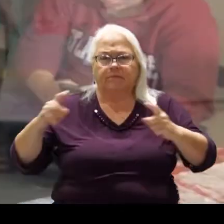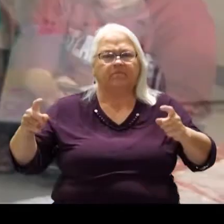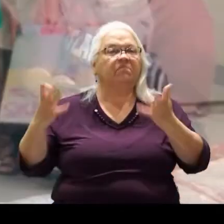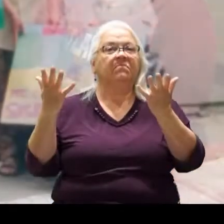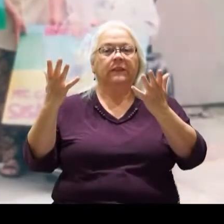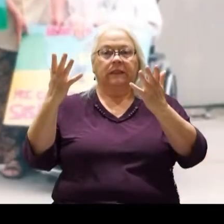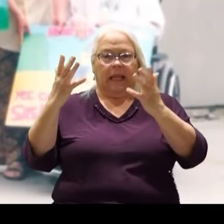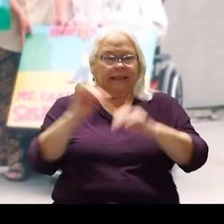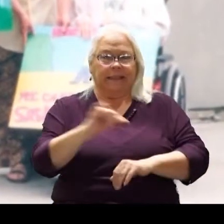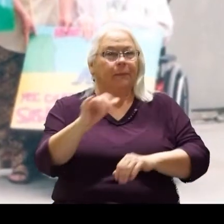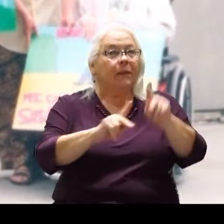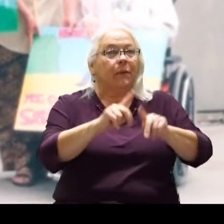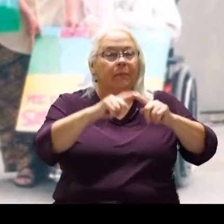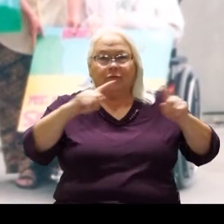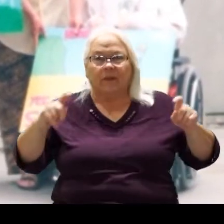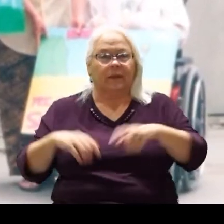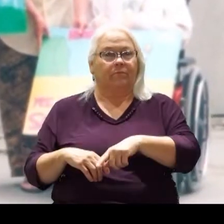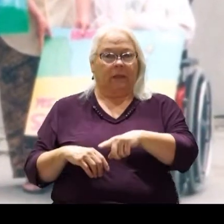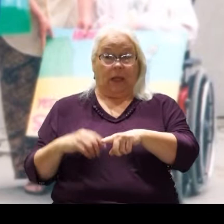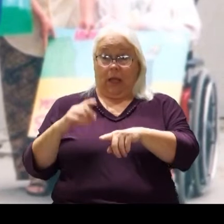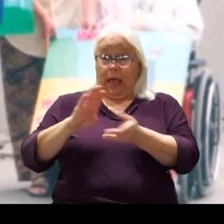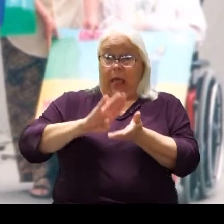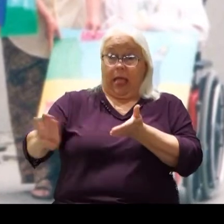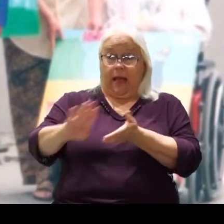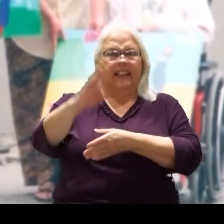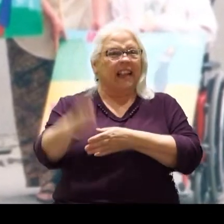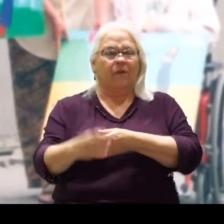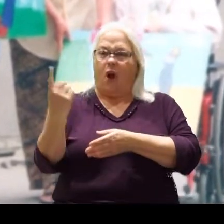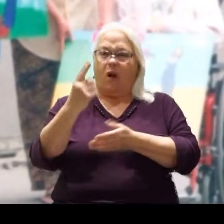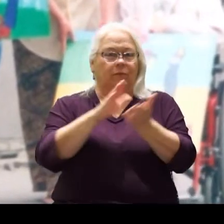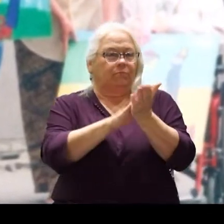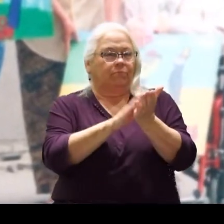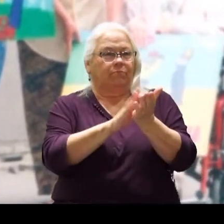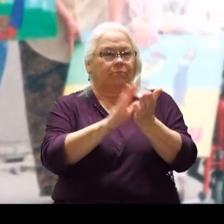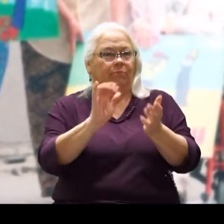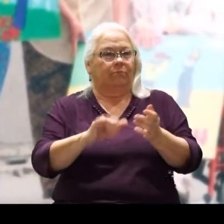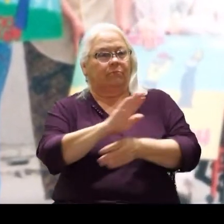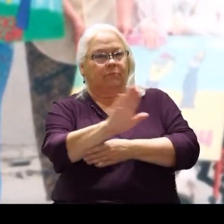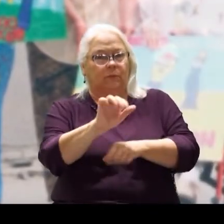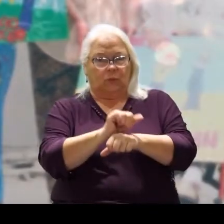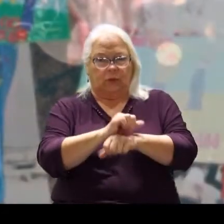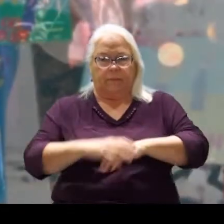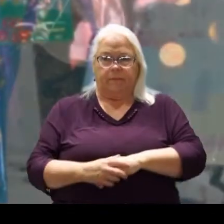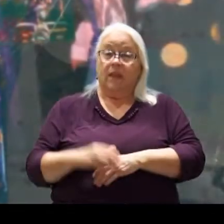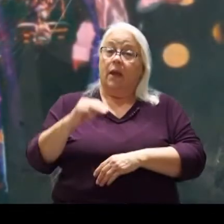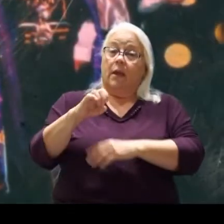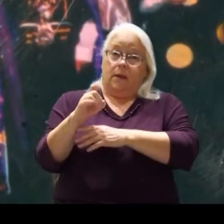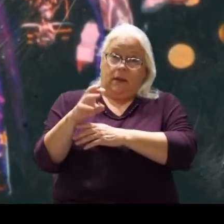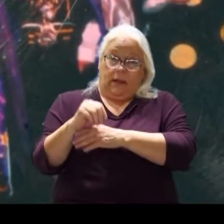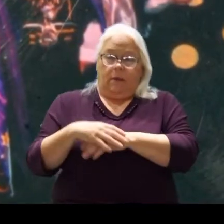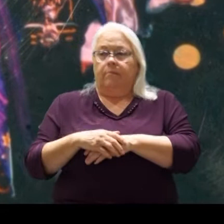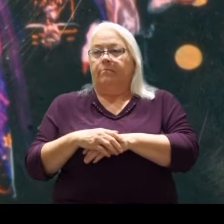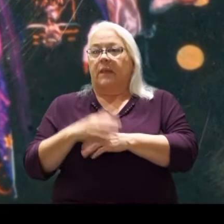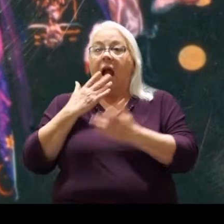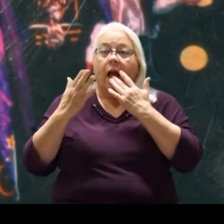The finished product was absolutely amazing and diverse as the individual was, so nothing was ever excluded. It was